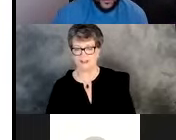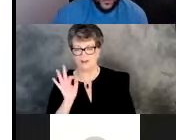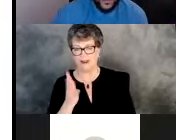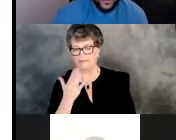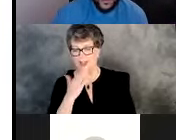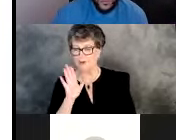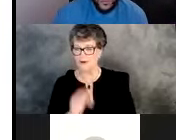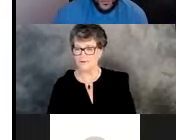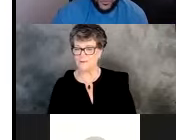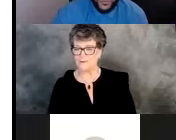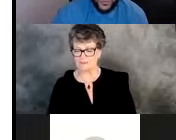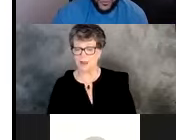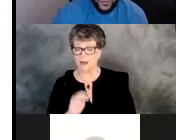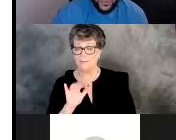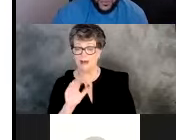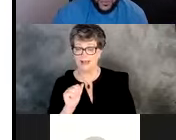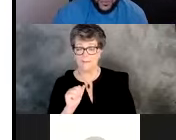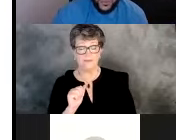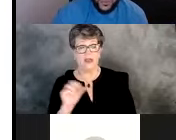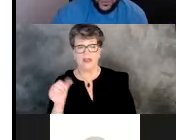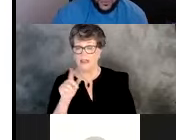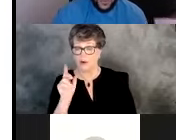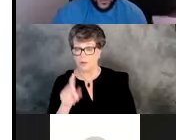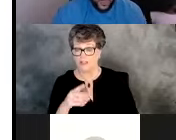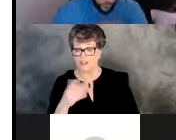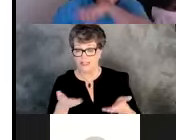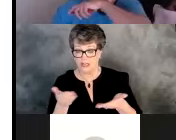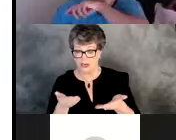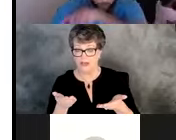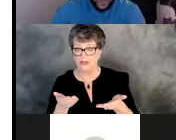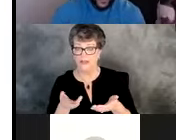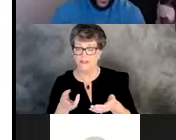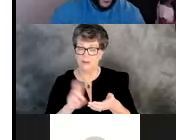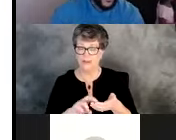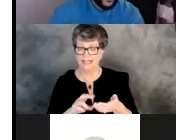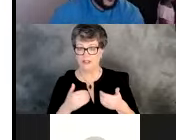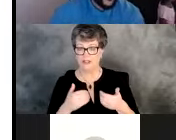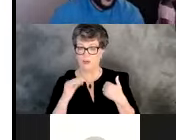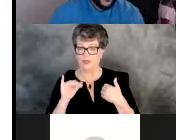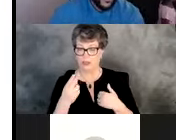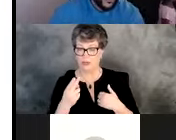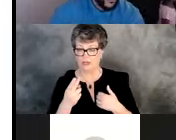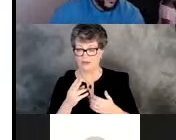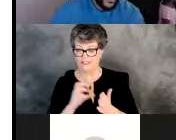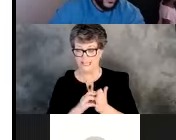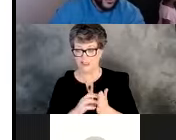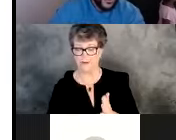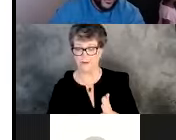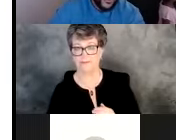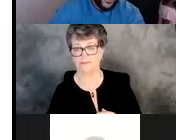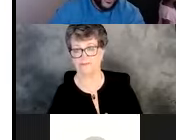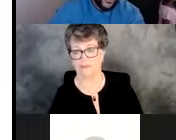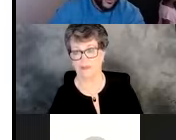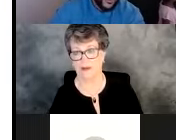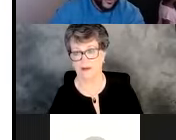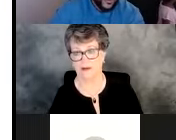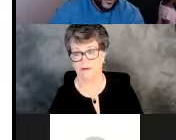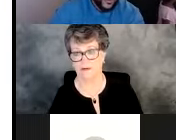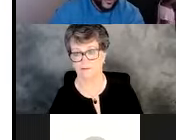wonderful. And so another question here, kind of jumping into the youth sector, have there been studies